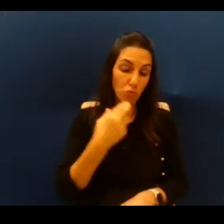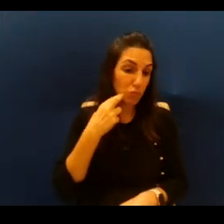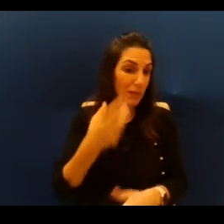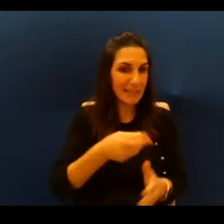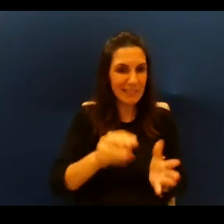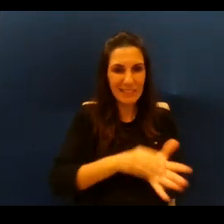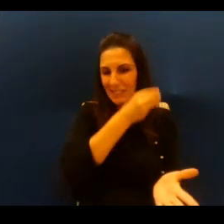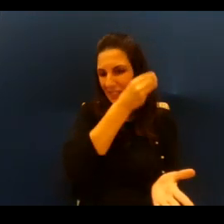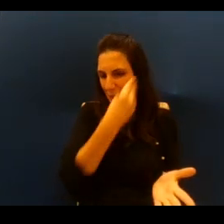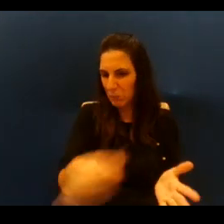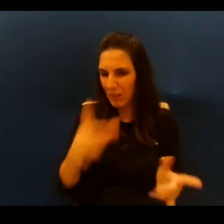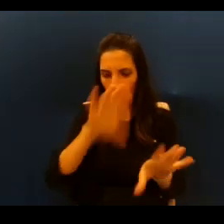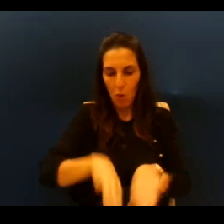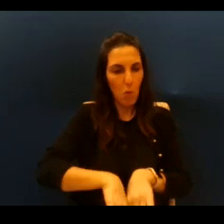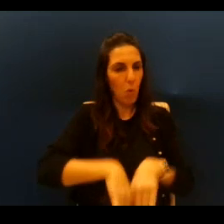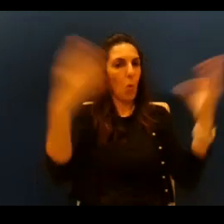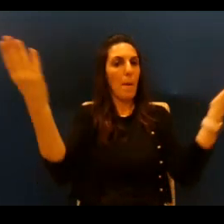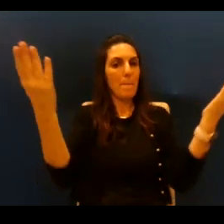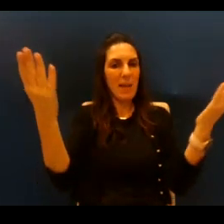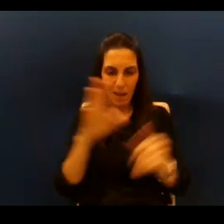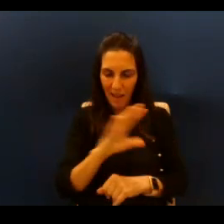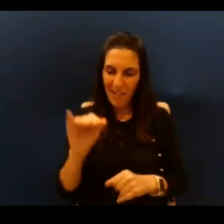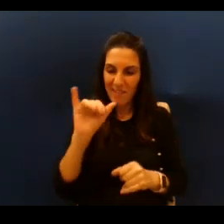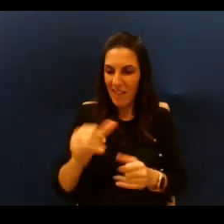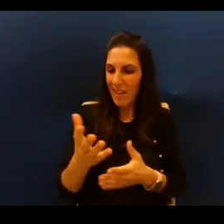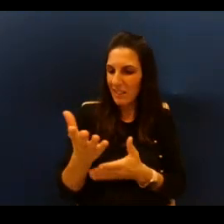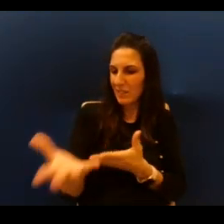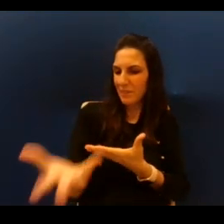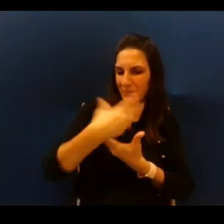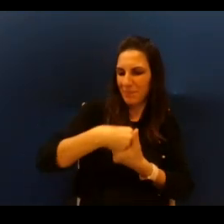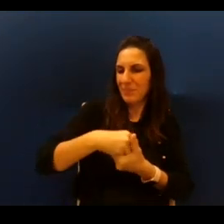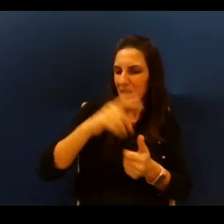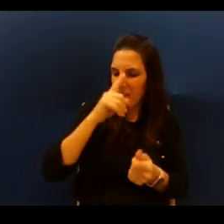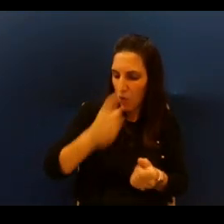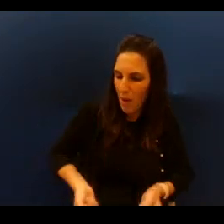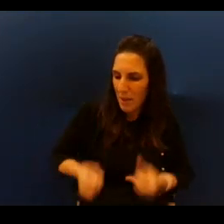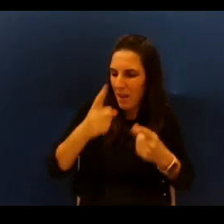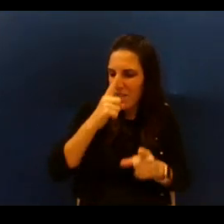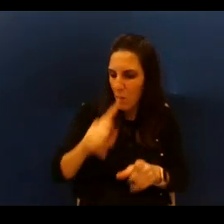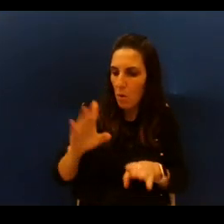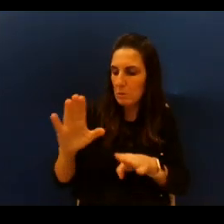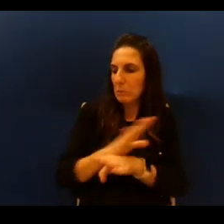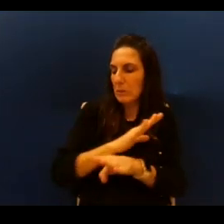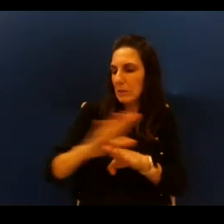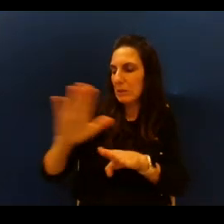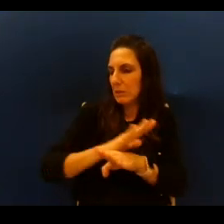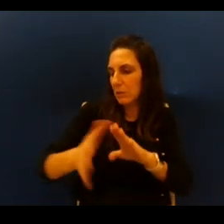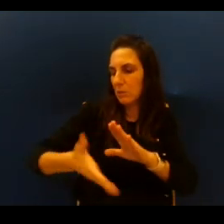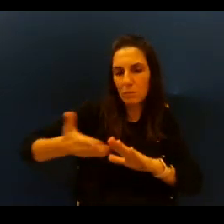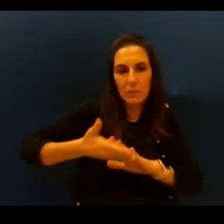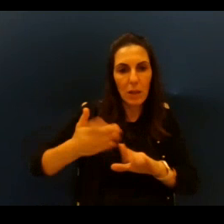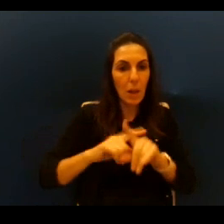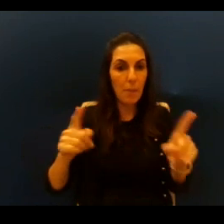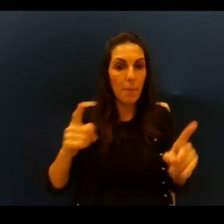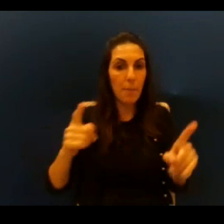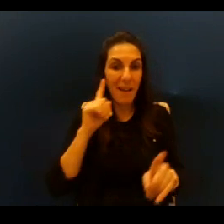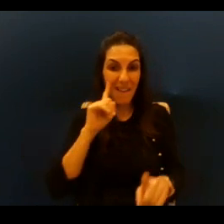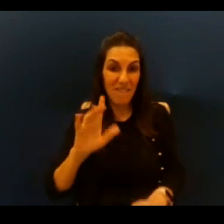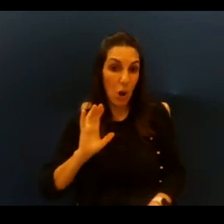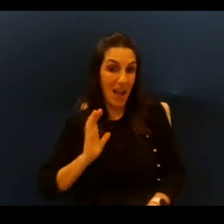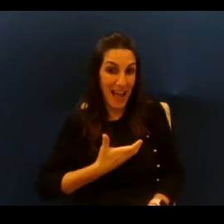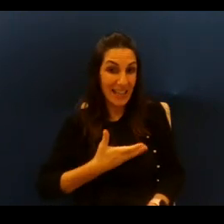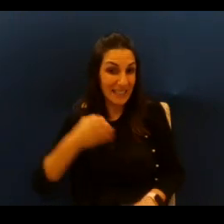open, and that's part of kind of doing business. But as far as we're concerned, as far as Centennial Management and the heart of Boynton